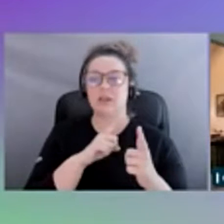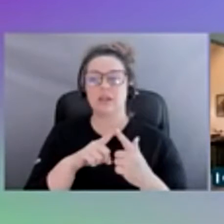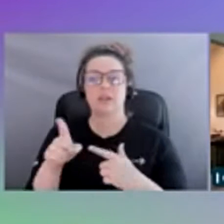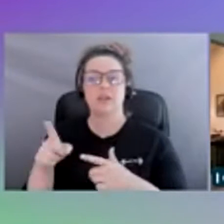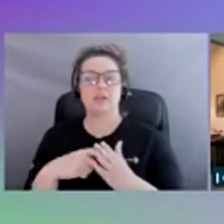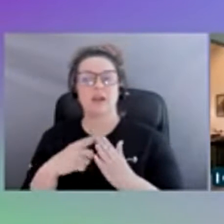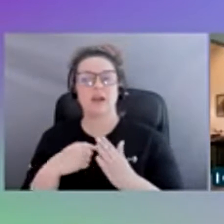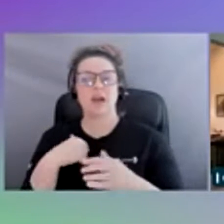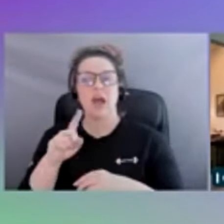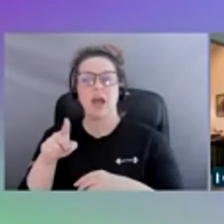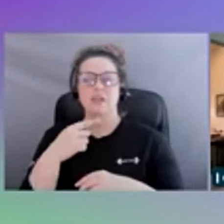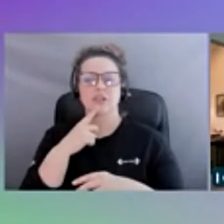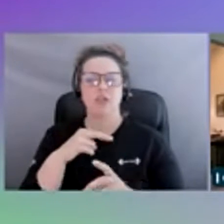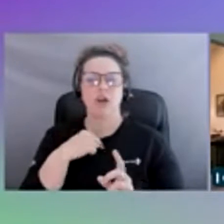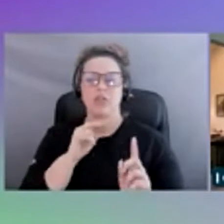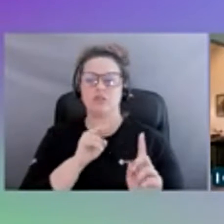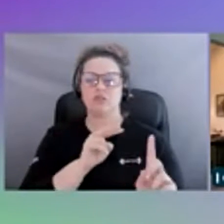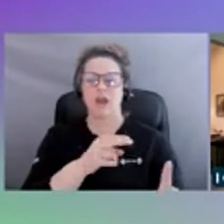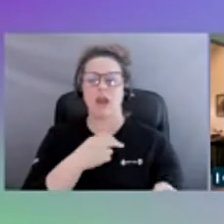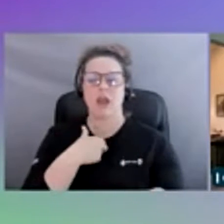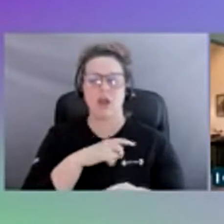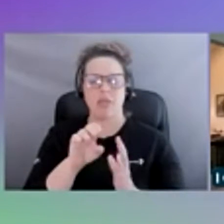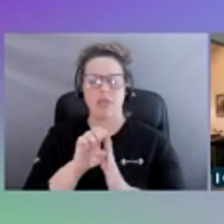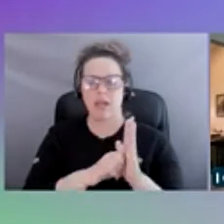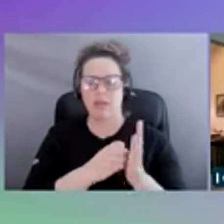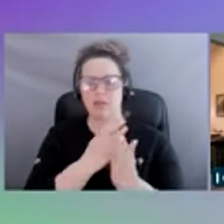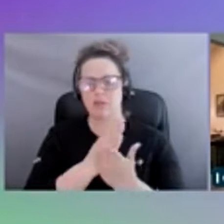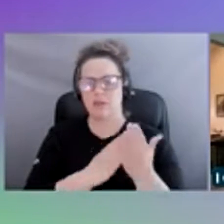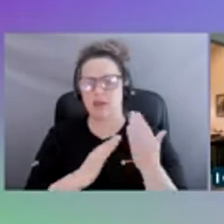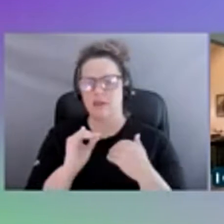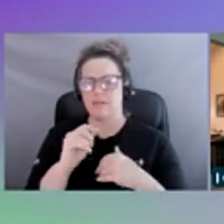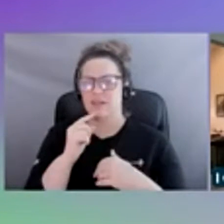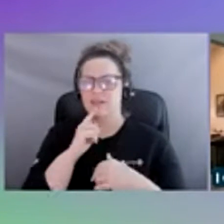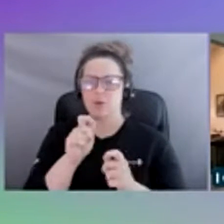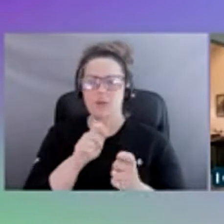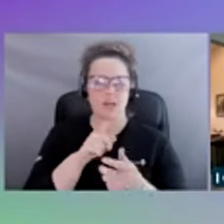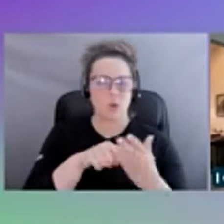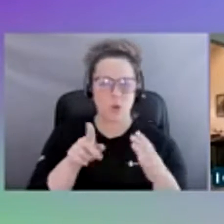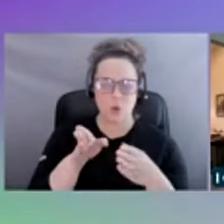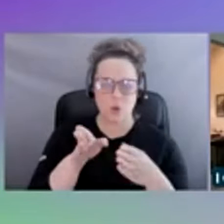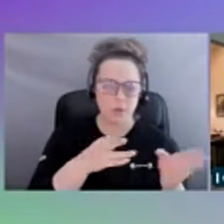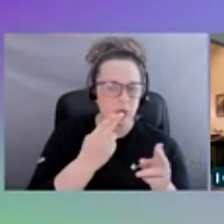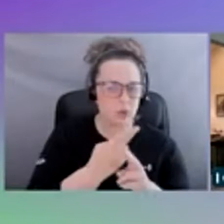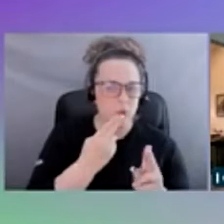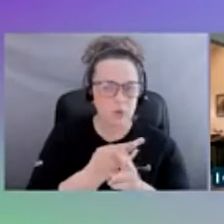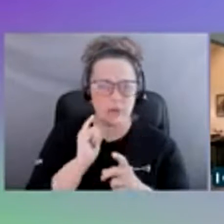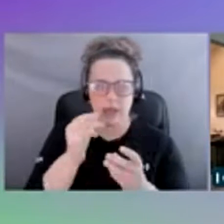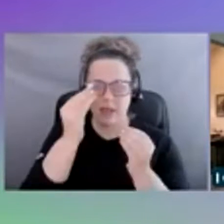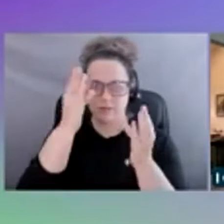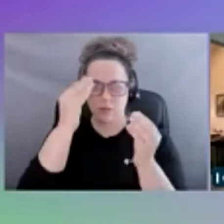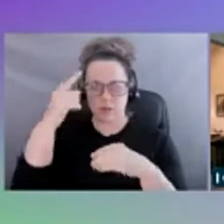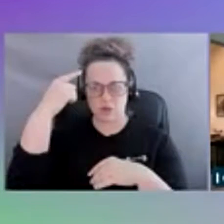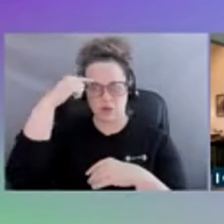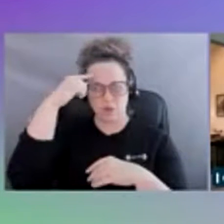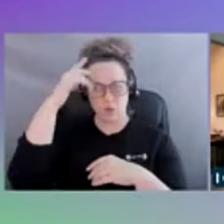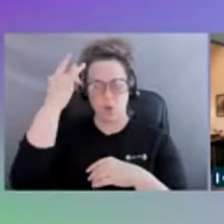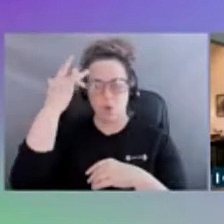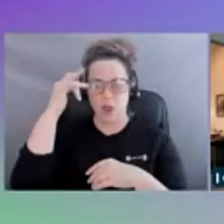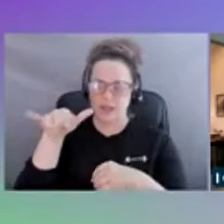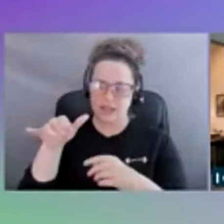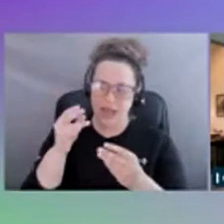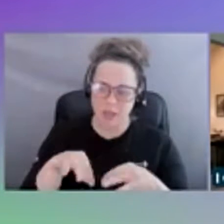sometimes I just, on the tracking, I go back to the ethical side of it. So exactly what are you planning to use that information for? Why is